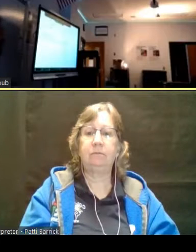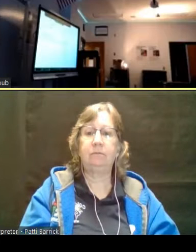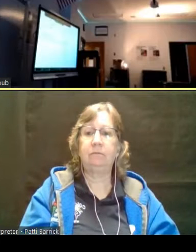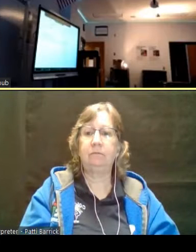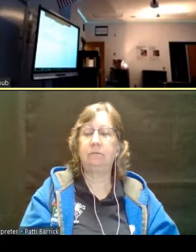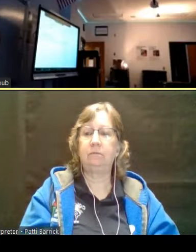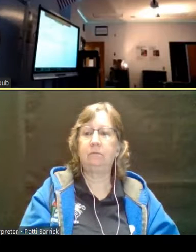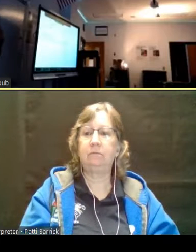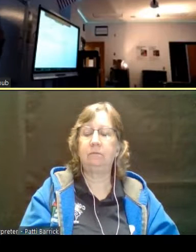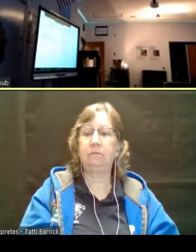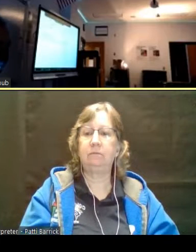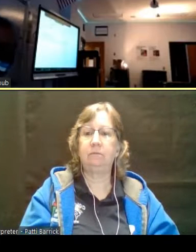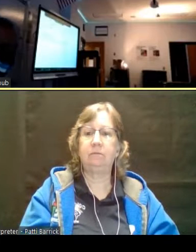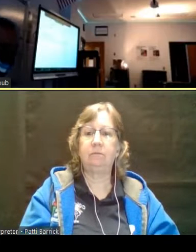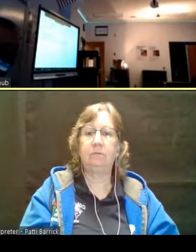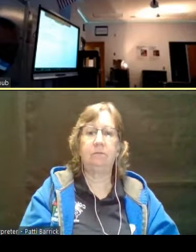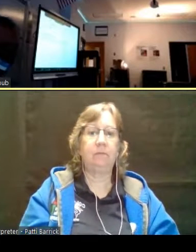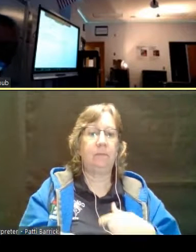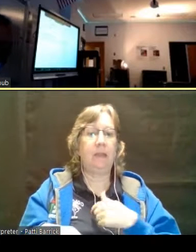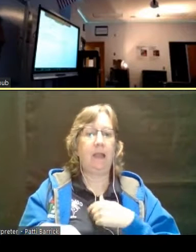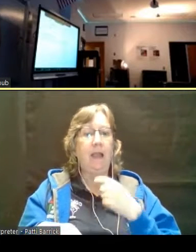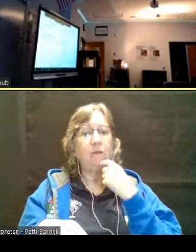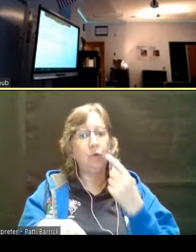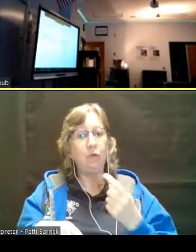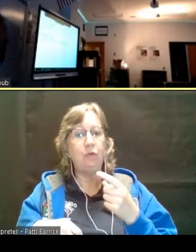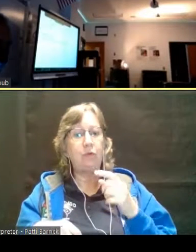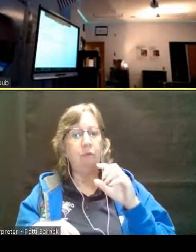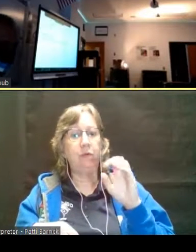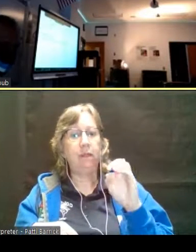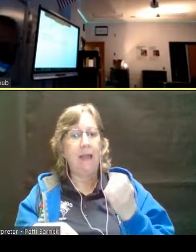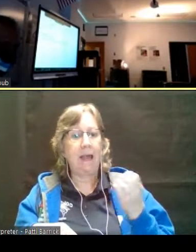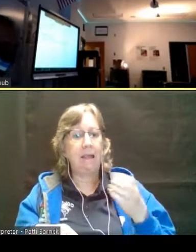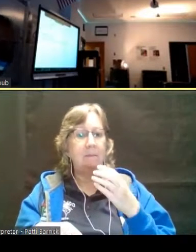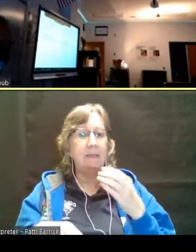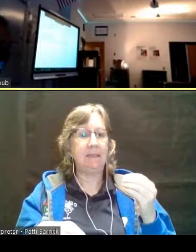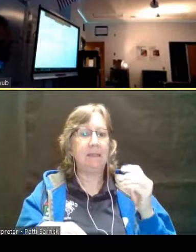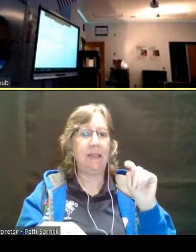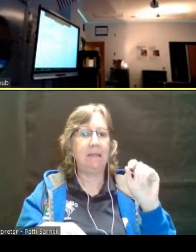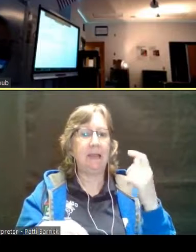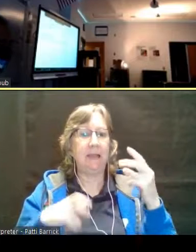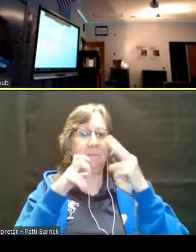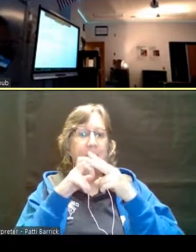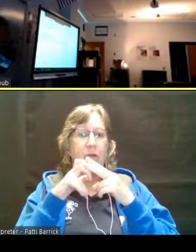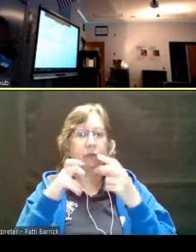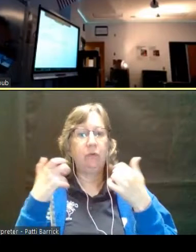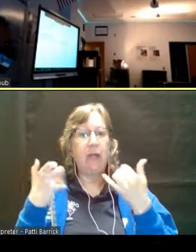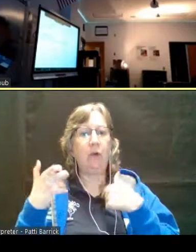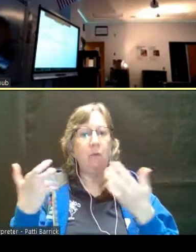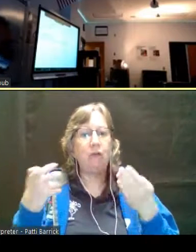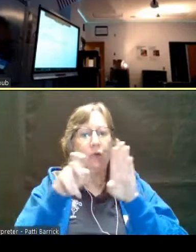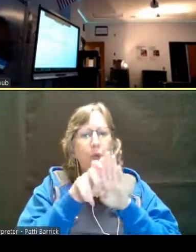So I told you guys that elements and tags go in pair. What should I type here? I'm closing this out.